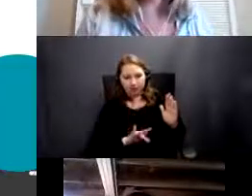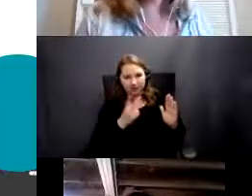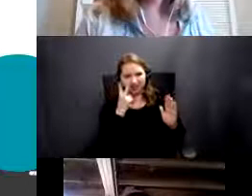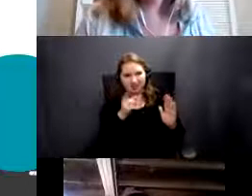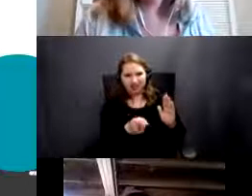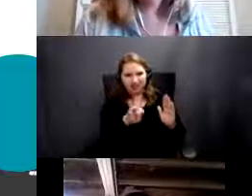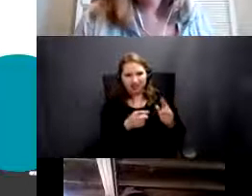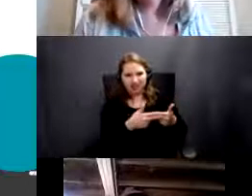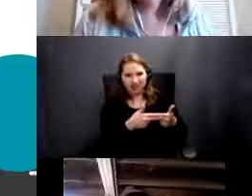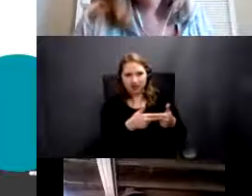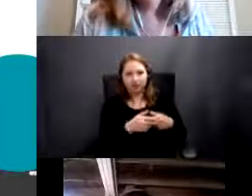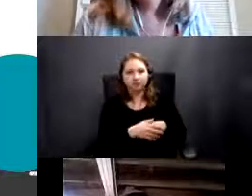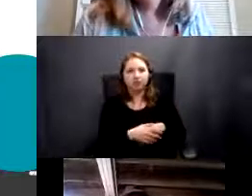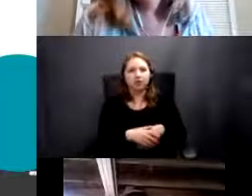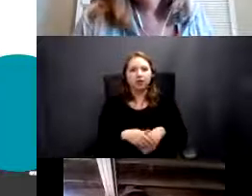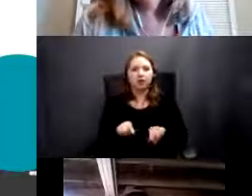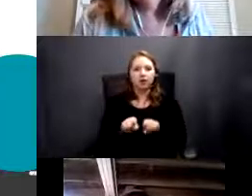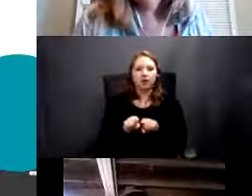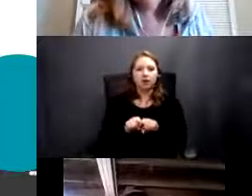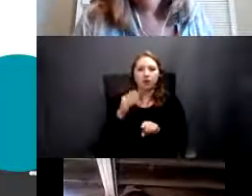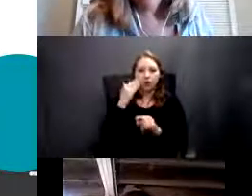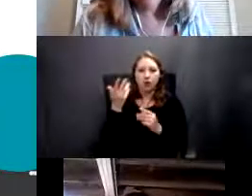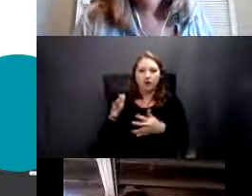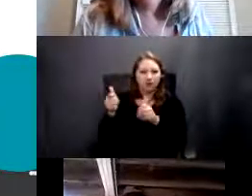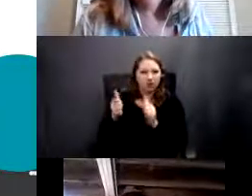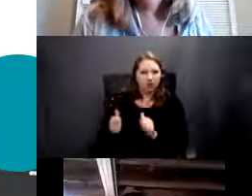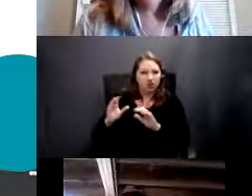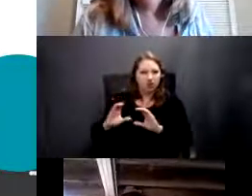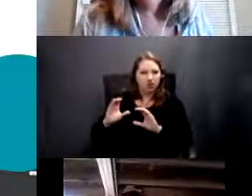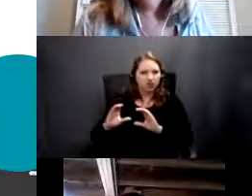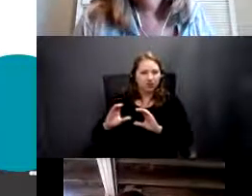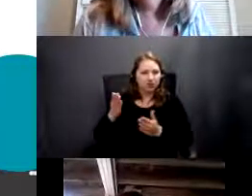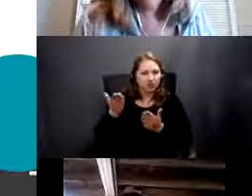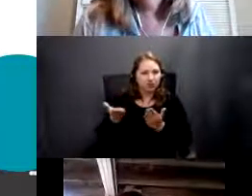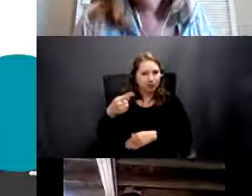quickly say, I know I put it in the chat for those, but for those who can't view the chat,